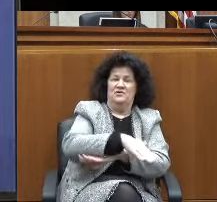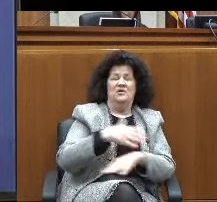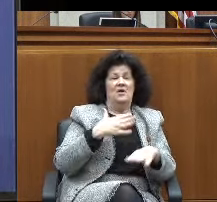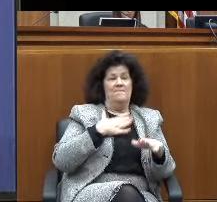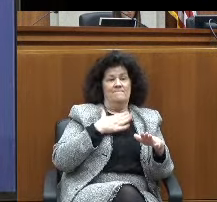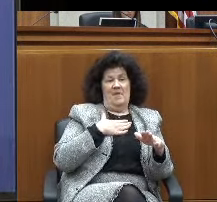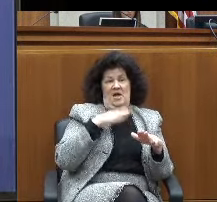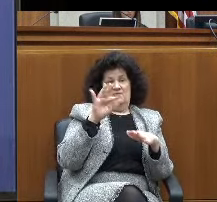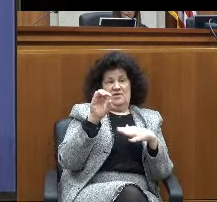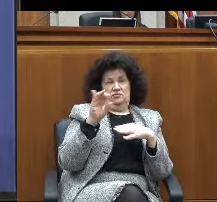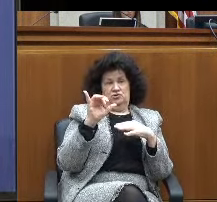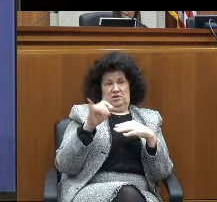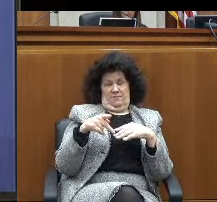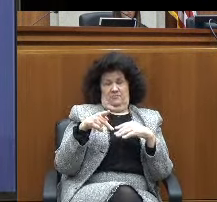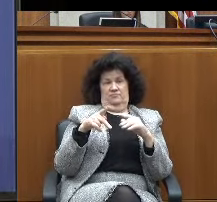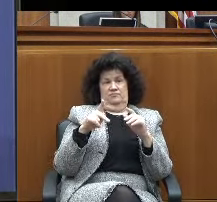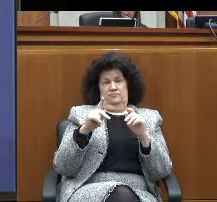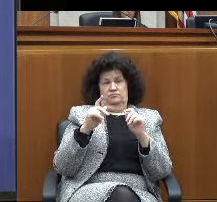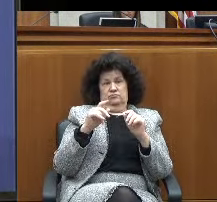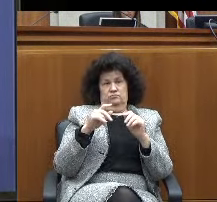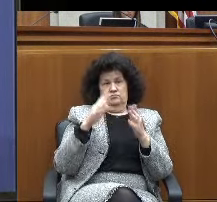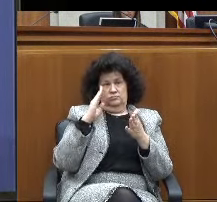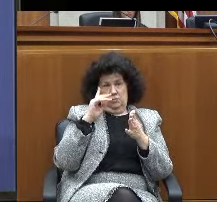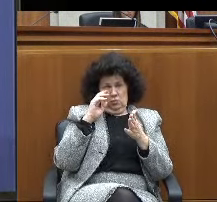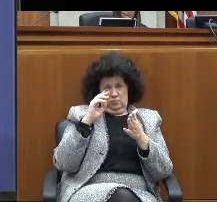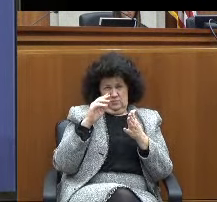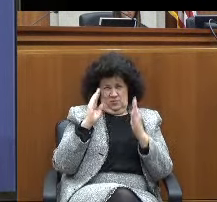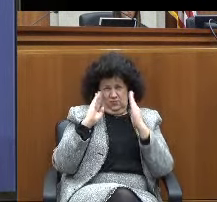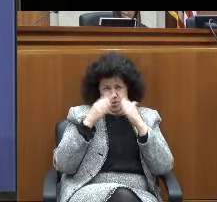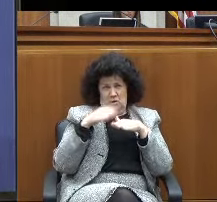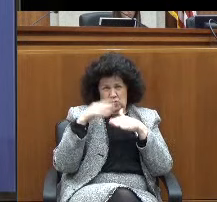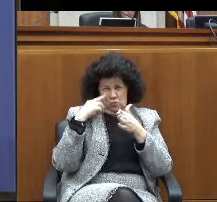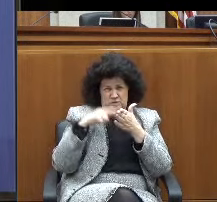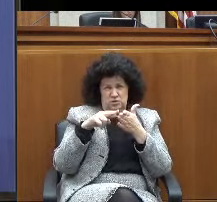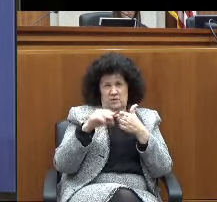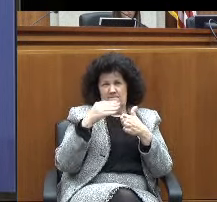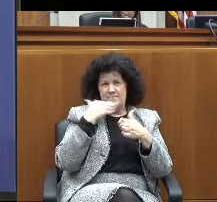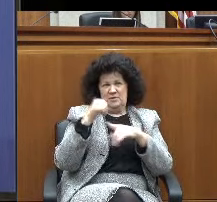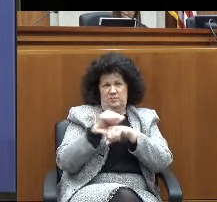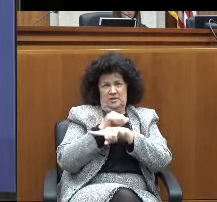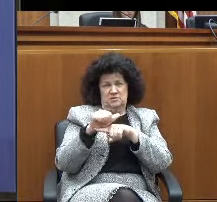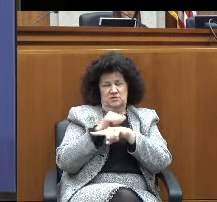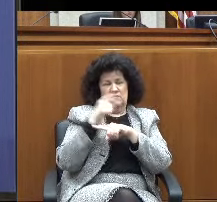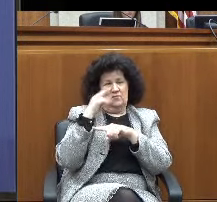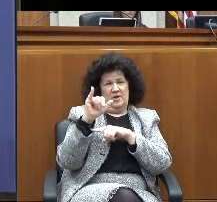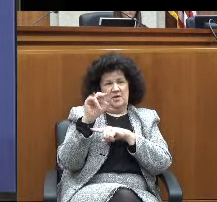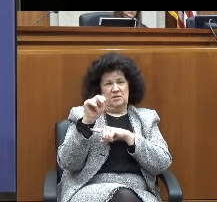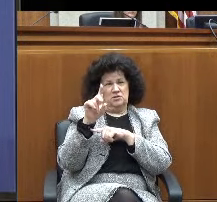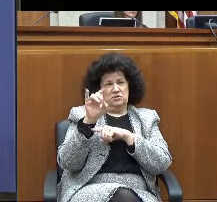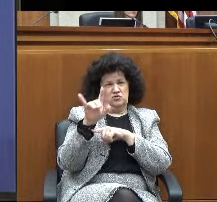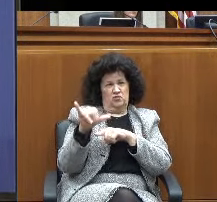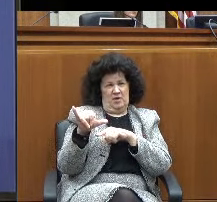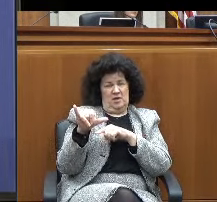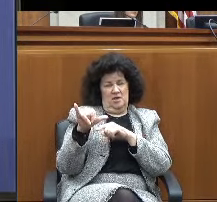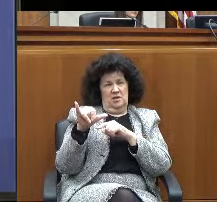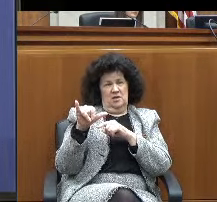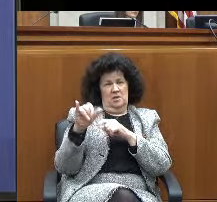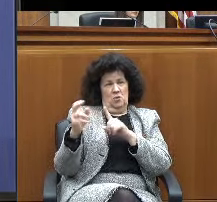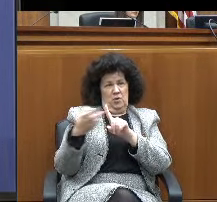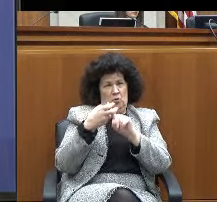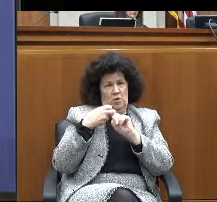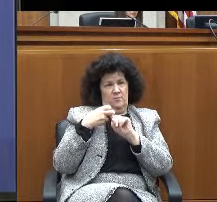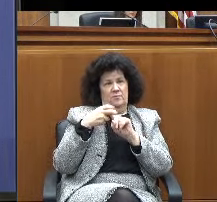So my fellowship is focused on researching best practices for industry recruitment for internship